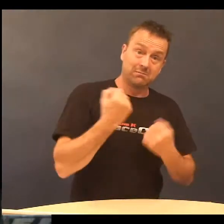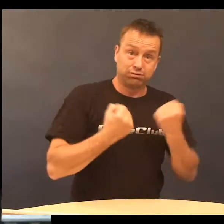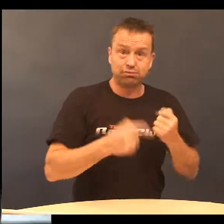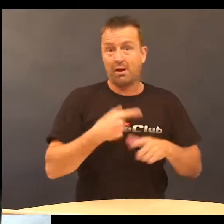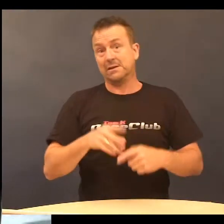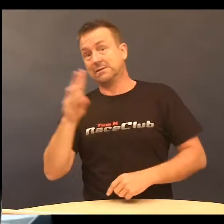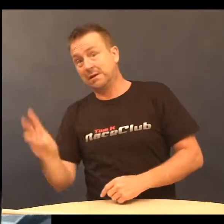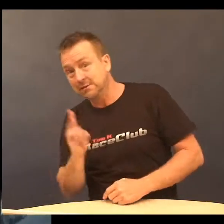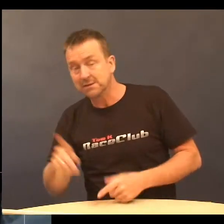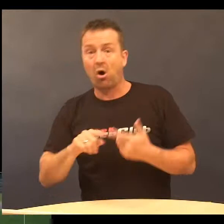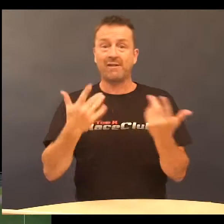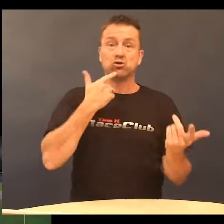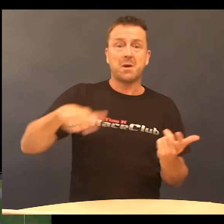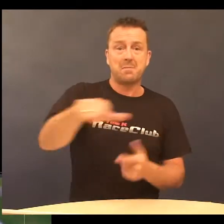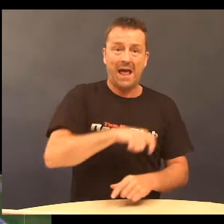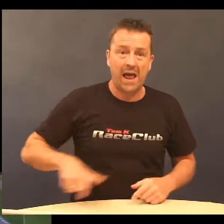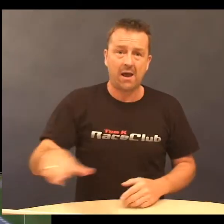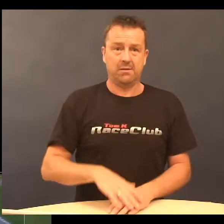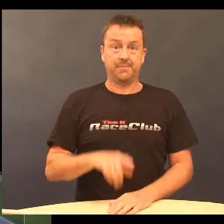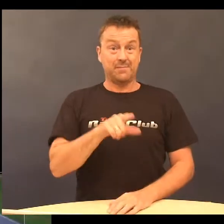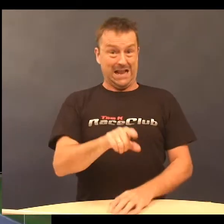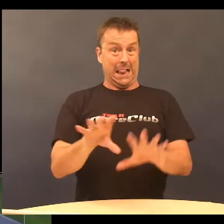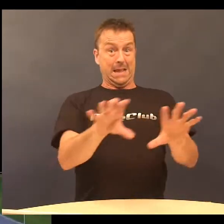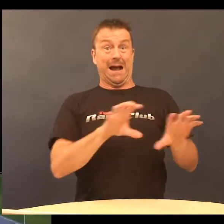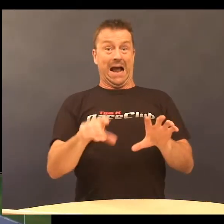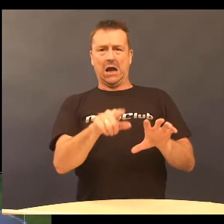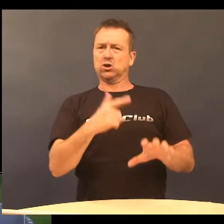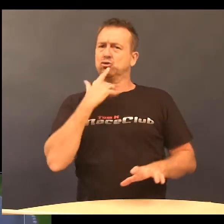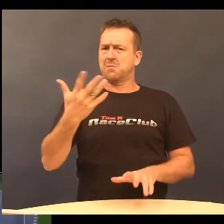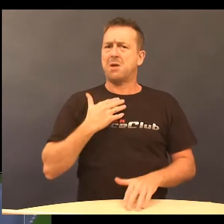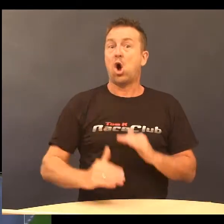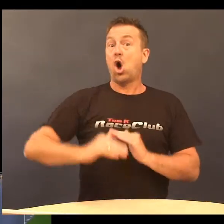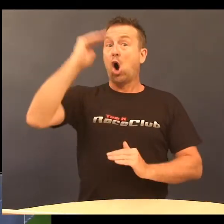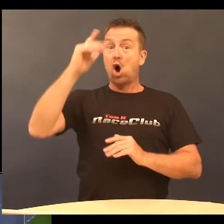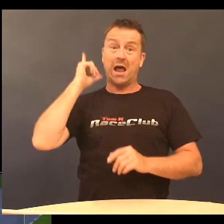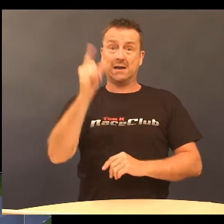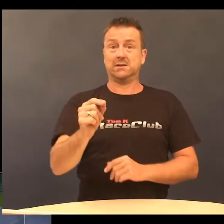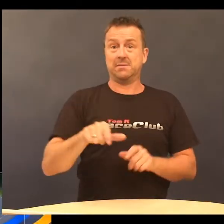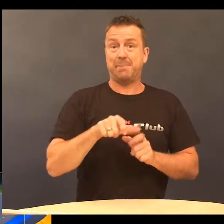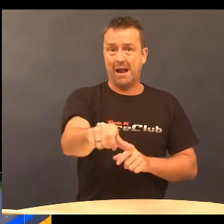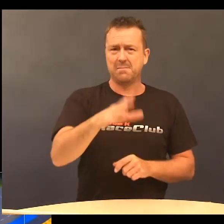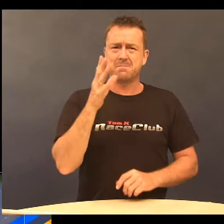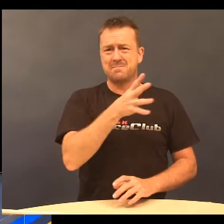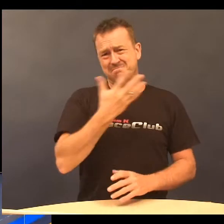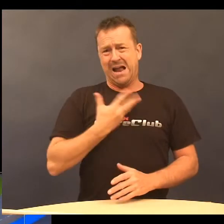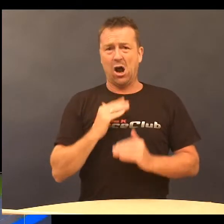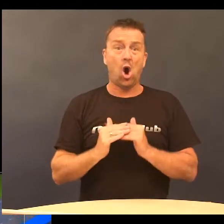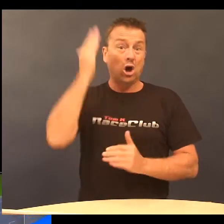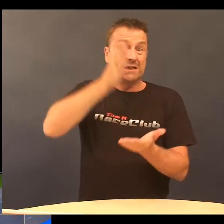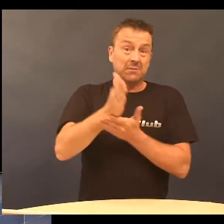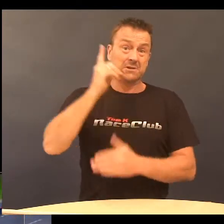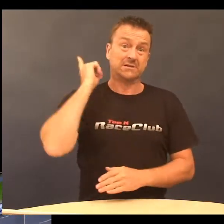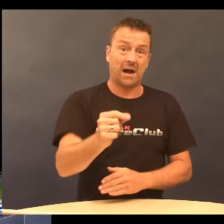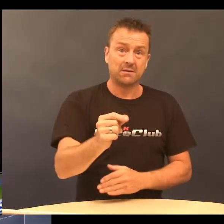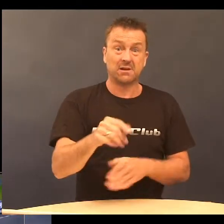6 hours, it's a track layout. Le Mans is typically a very high-speed track with a very high average top speed compared